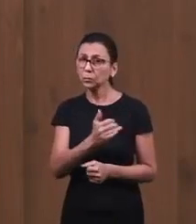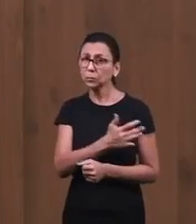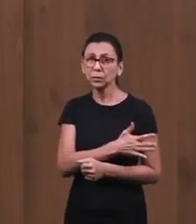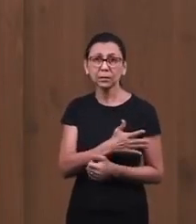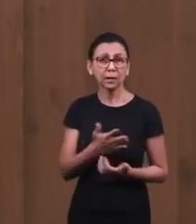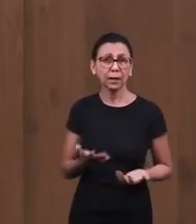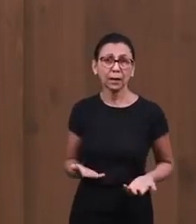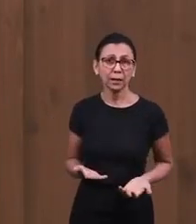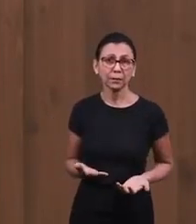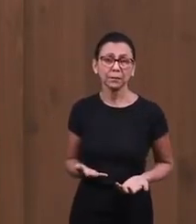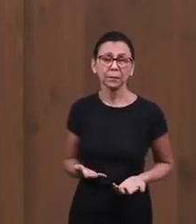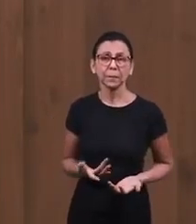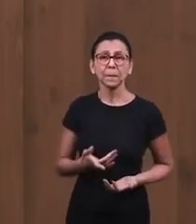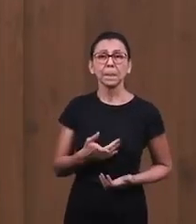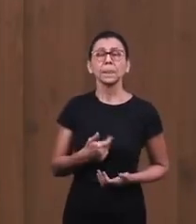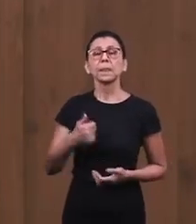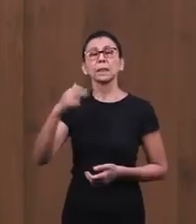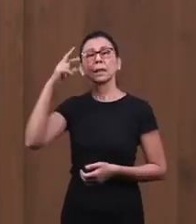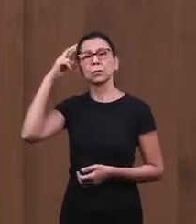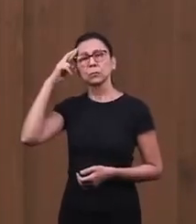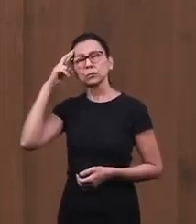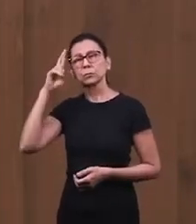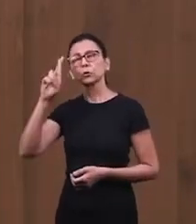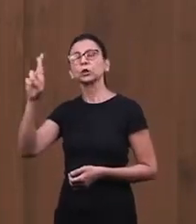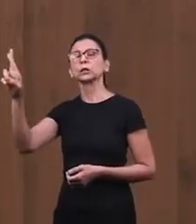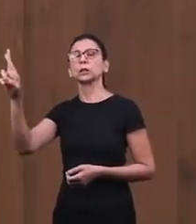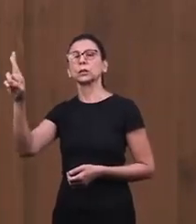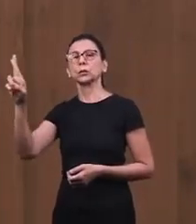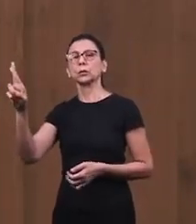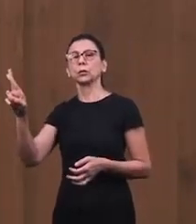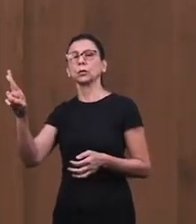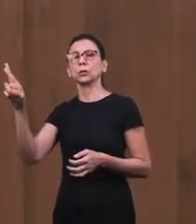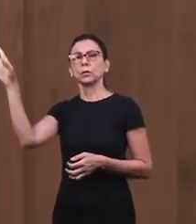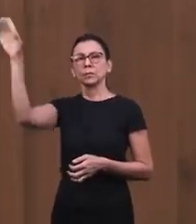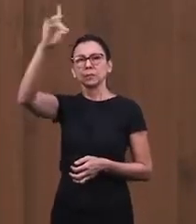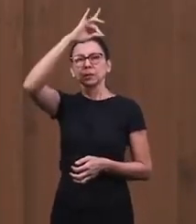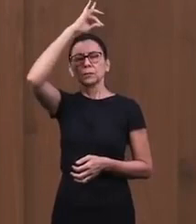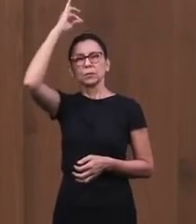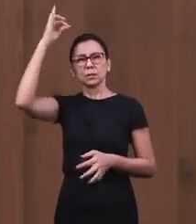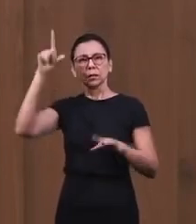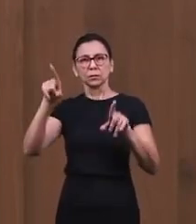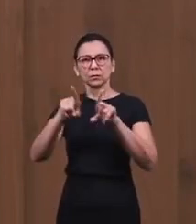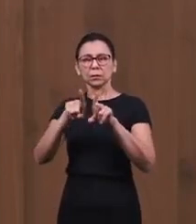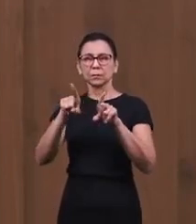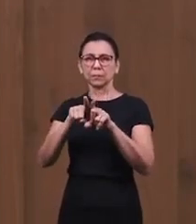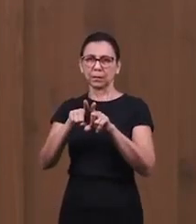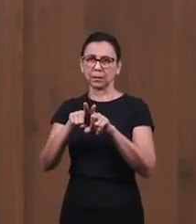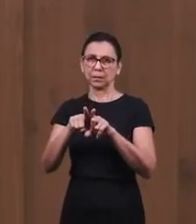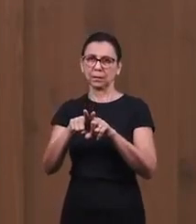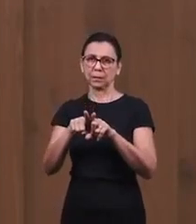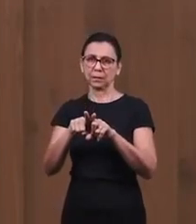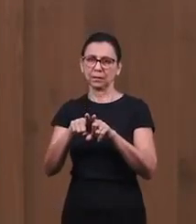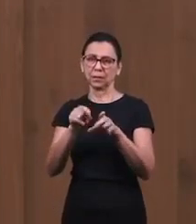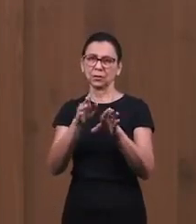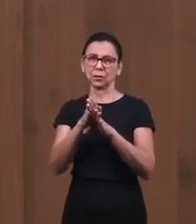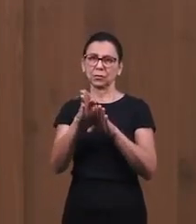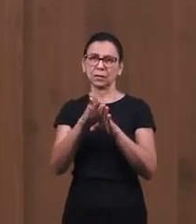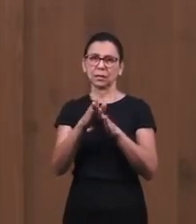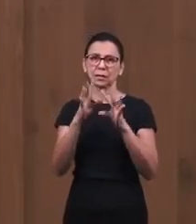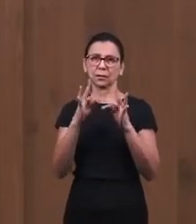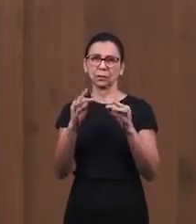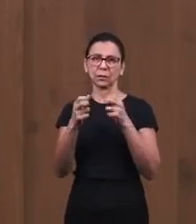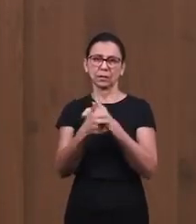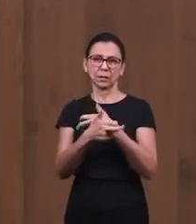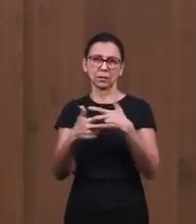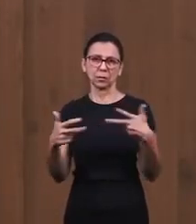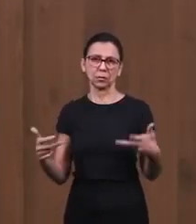came back. He helped them. He was next to them. And the Holy Spirit is next to us to give us all the directions so